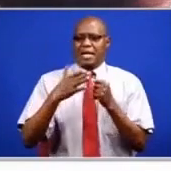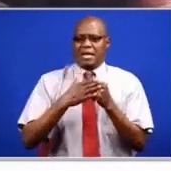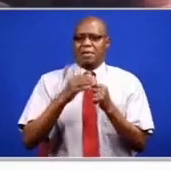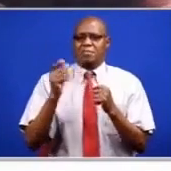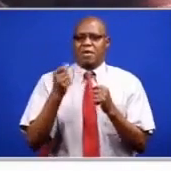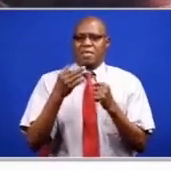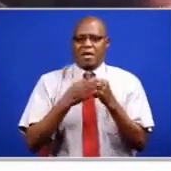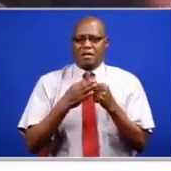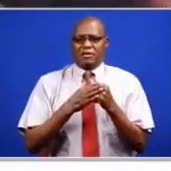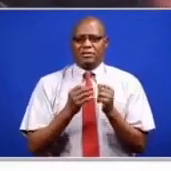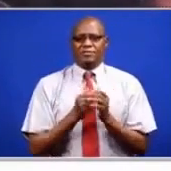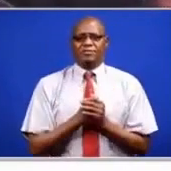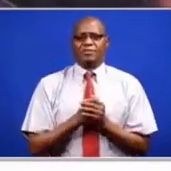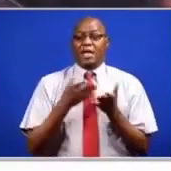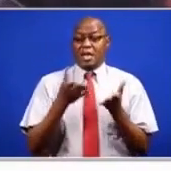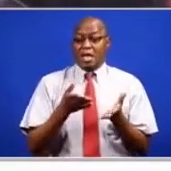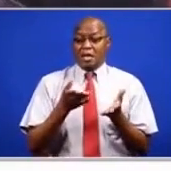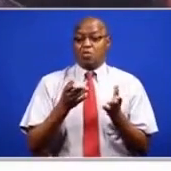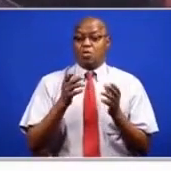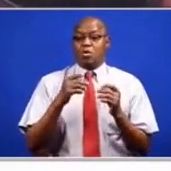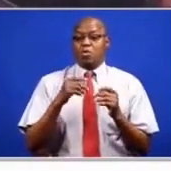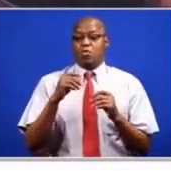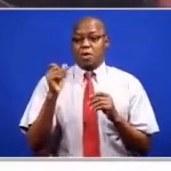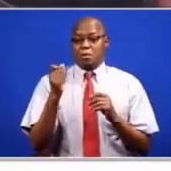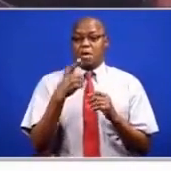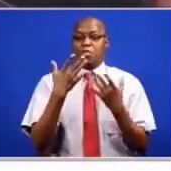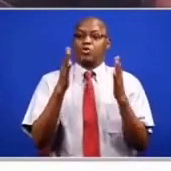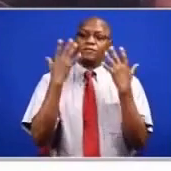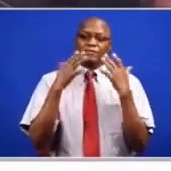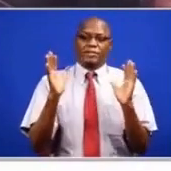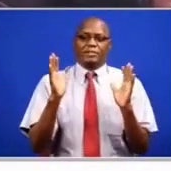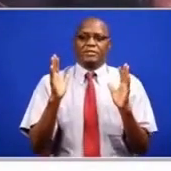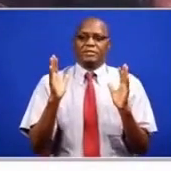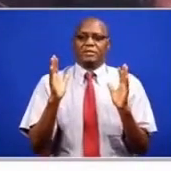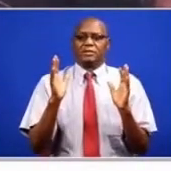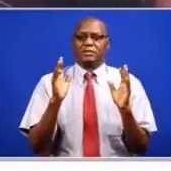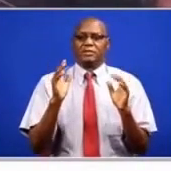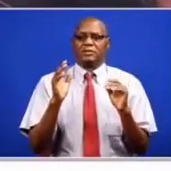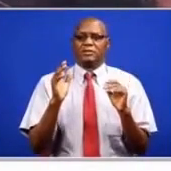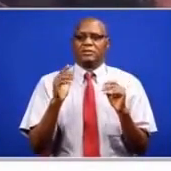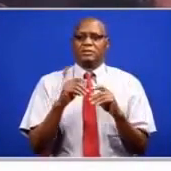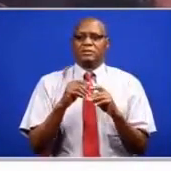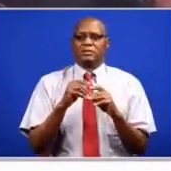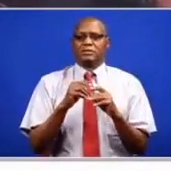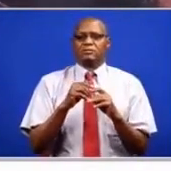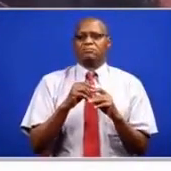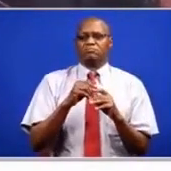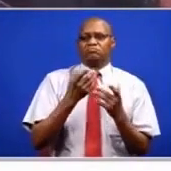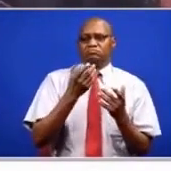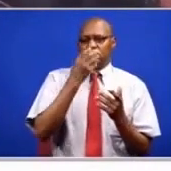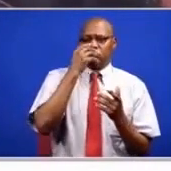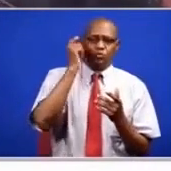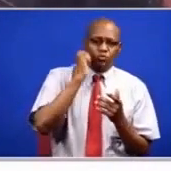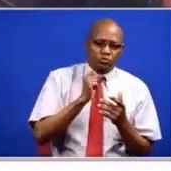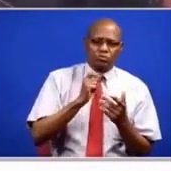Already I've lost 1 month being taken to and fro. Raila Odinga, William Ruto,